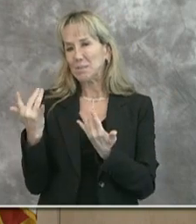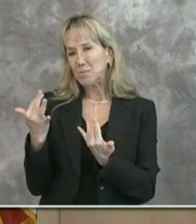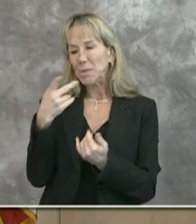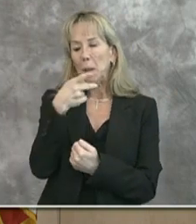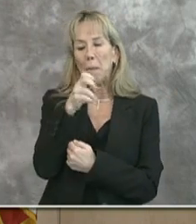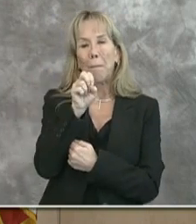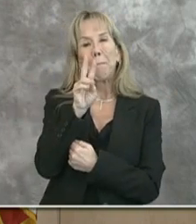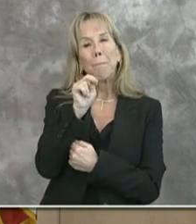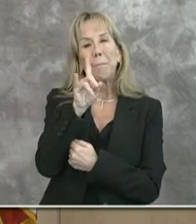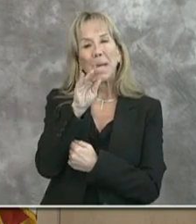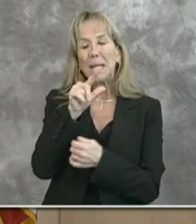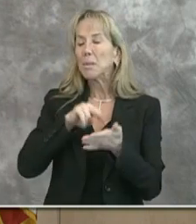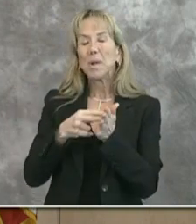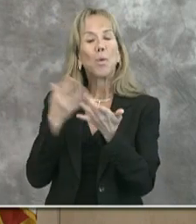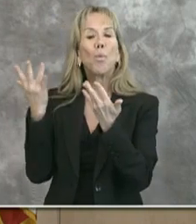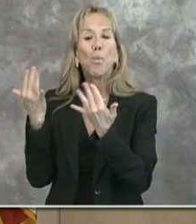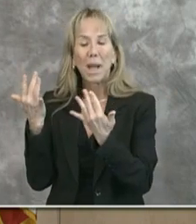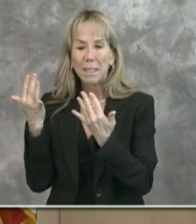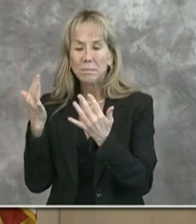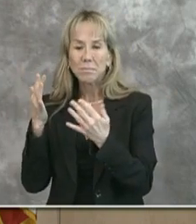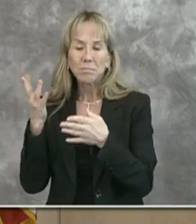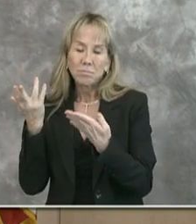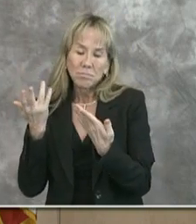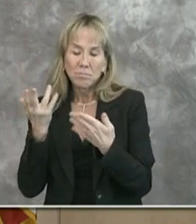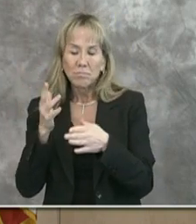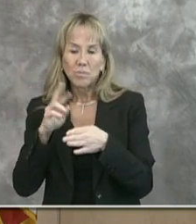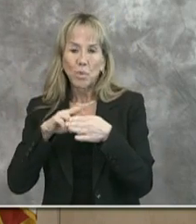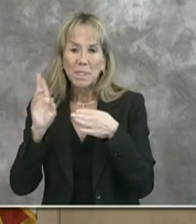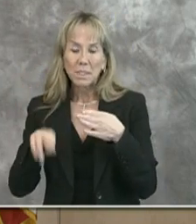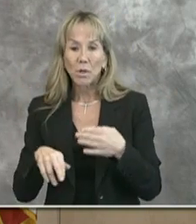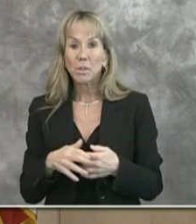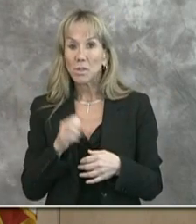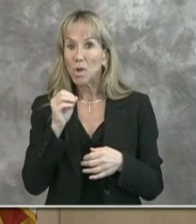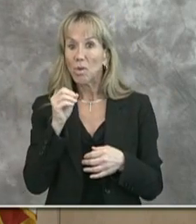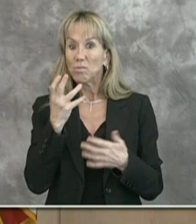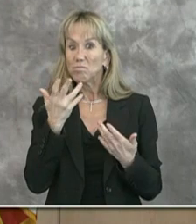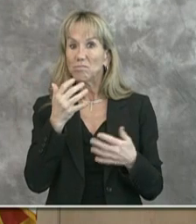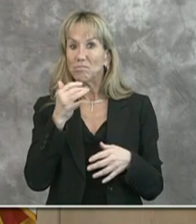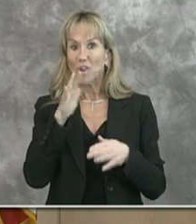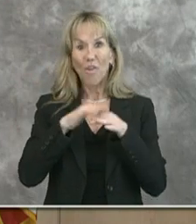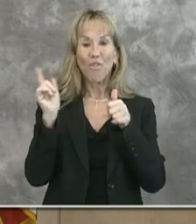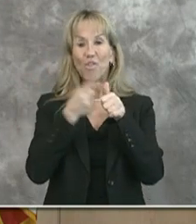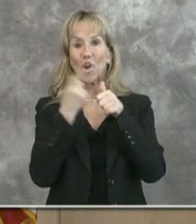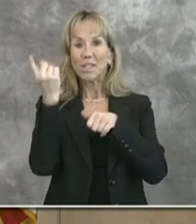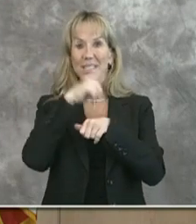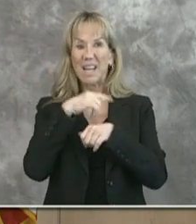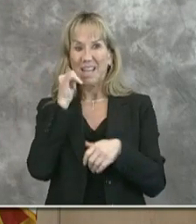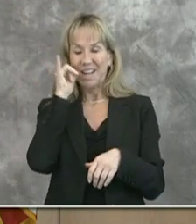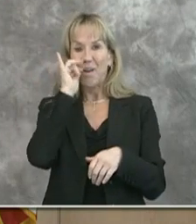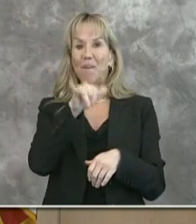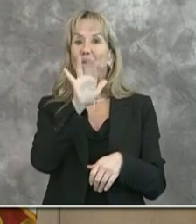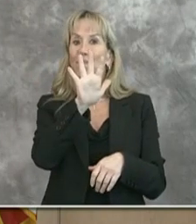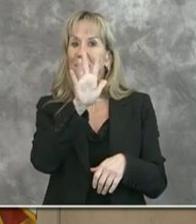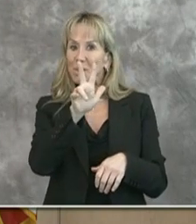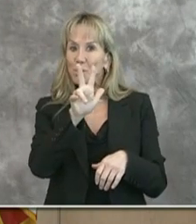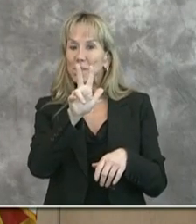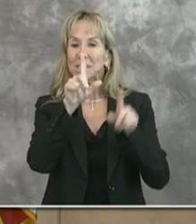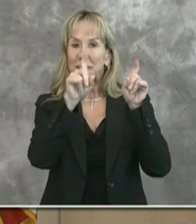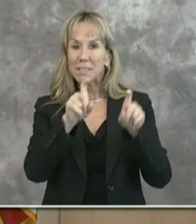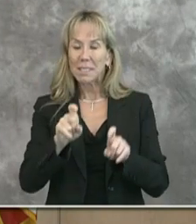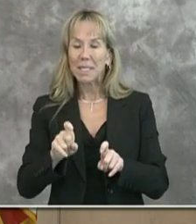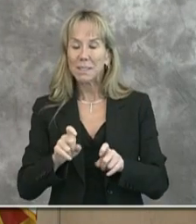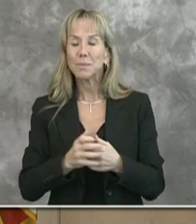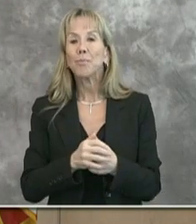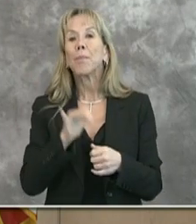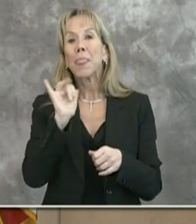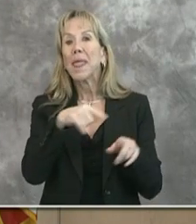means we're awaiting the results. So again, they performed 53 tests on the first day, a mix of both guests